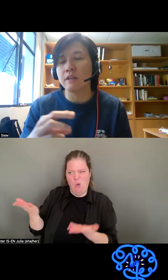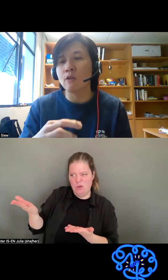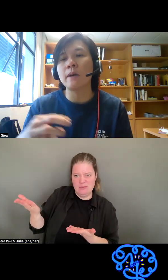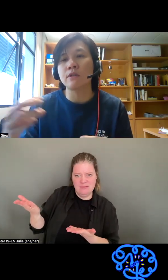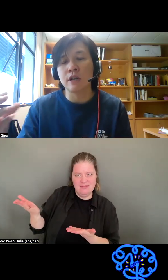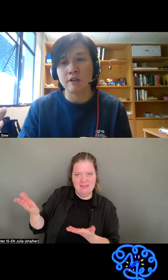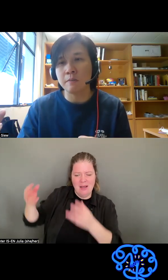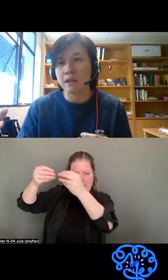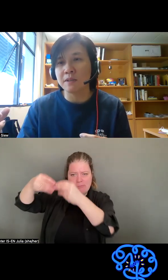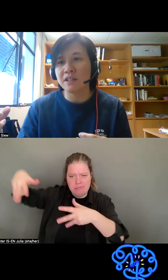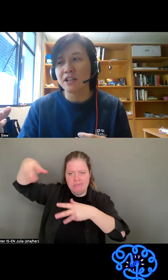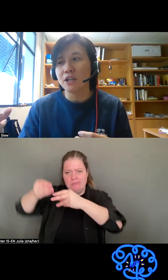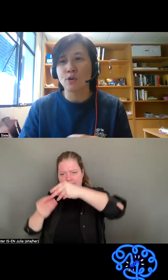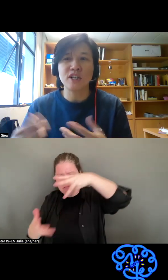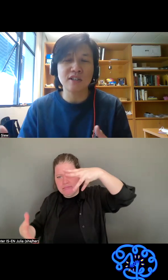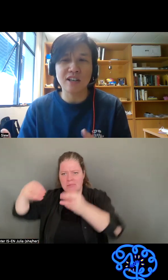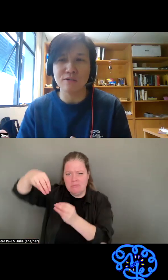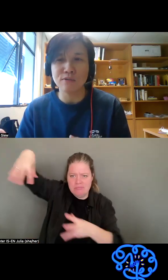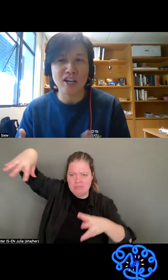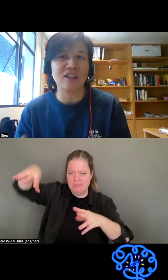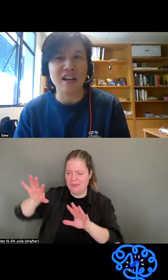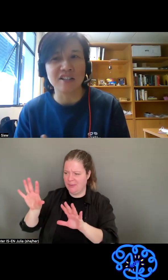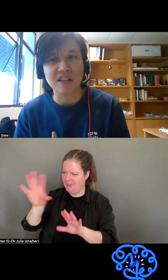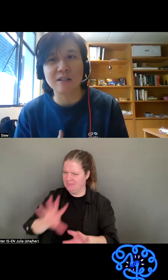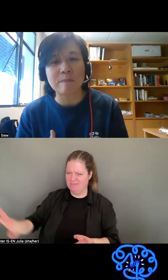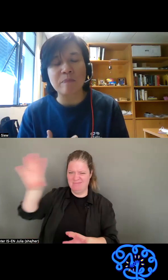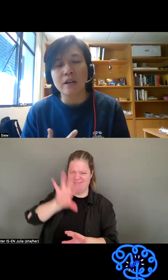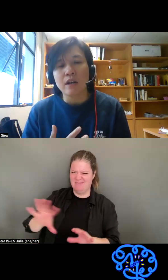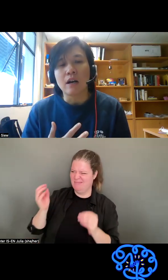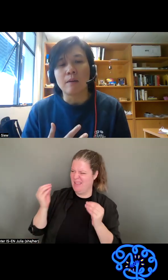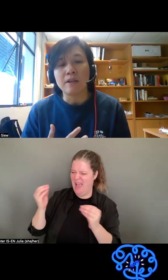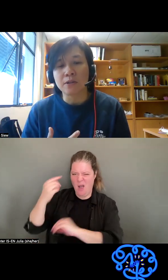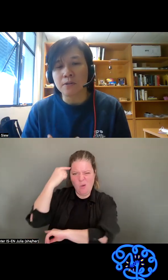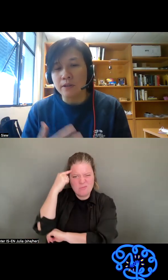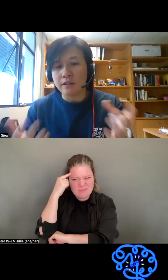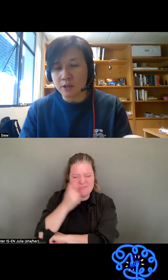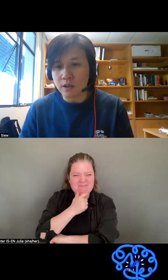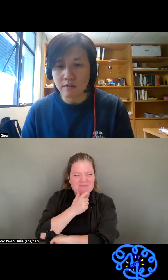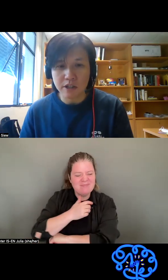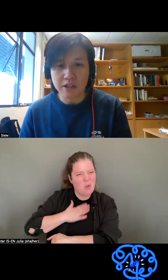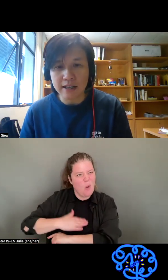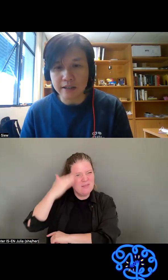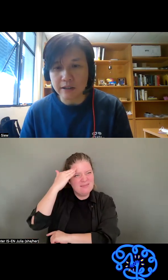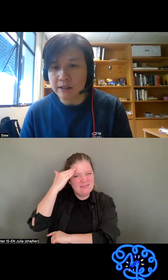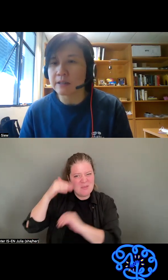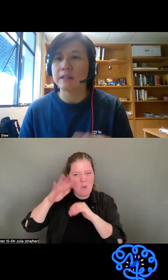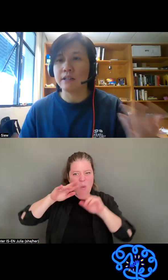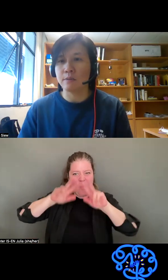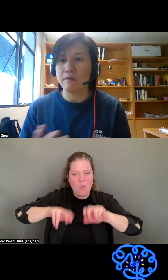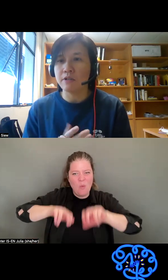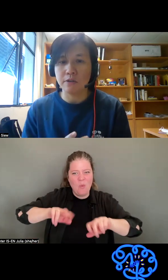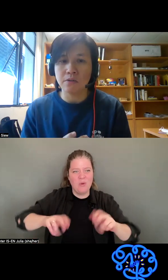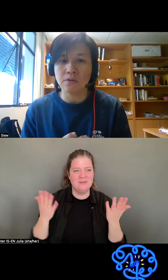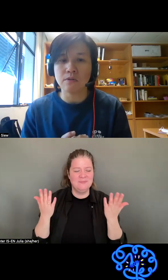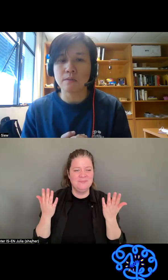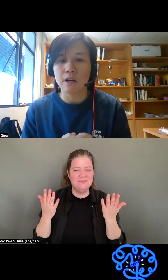its developmental trajectory becomes a question that you naturally ask next. And so in this work, which is highlighted here, that's what